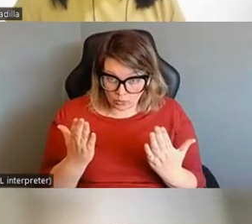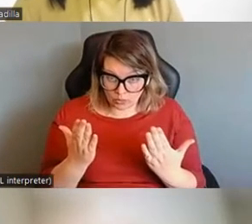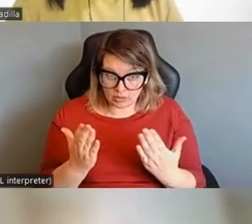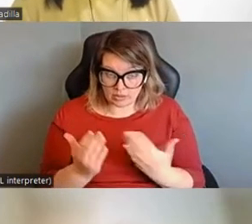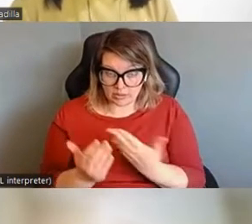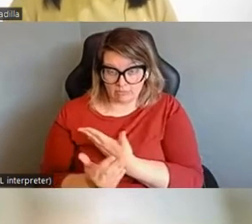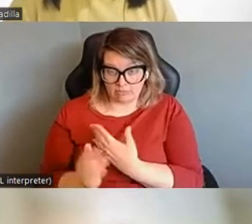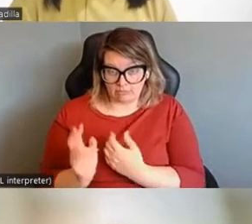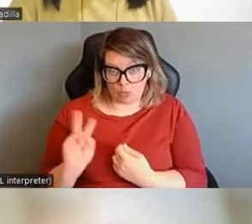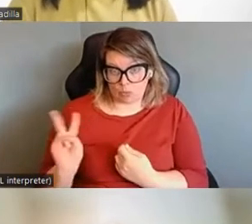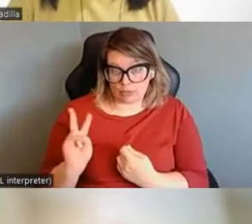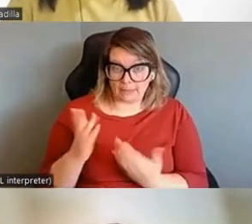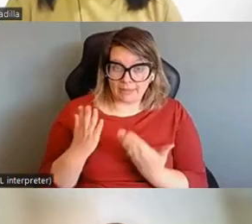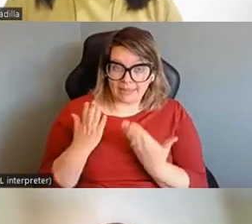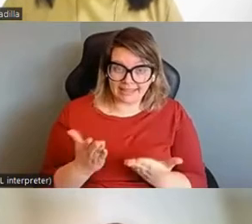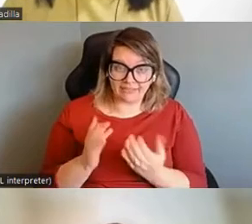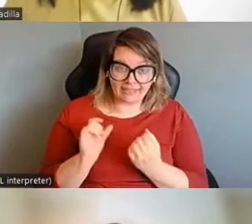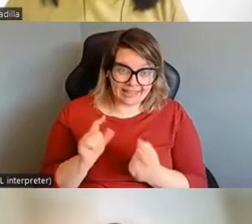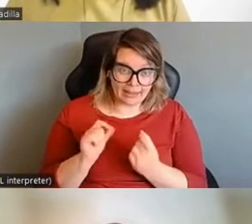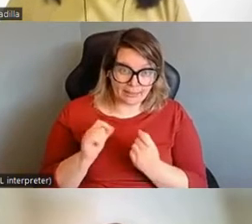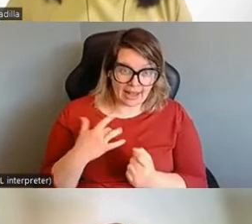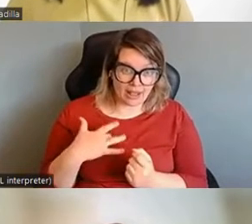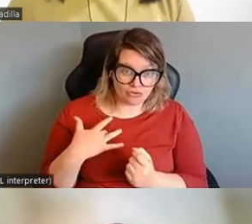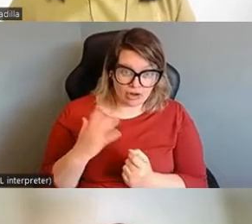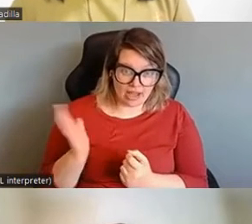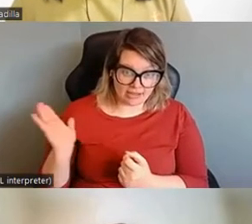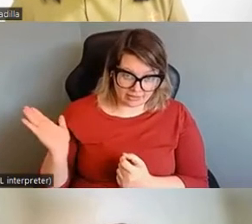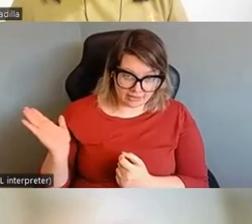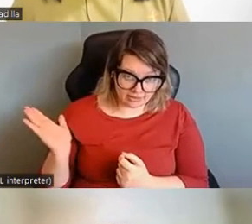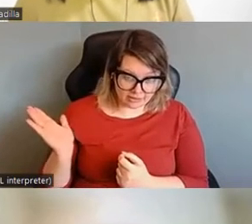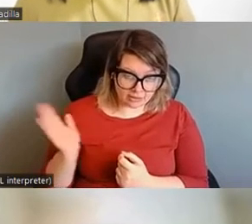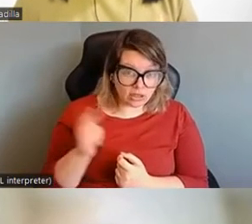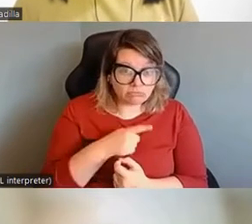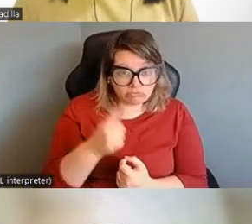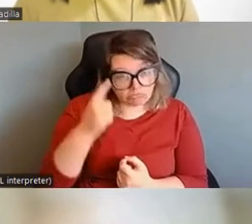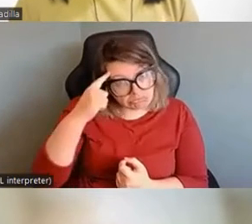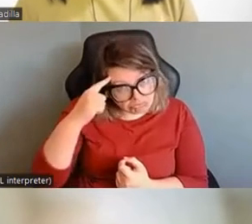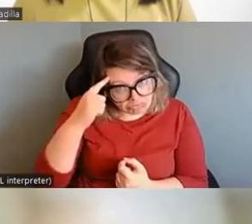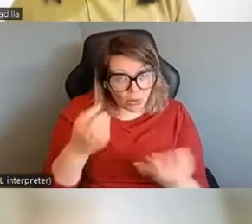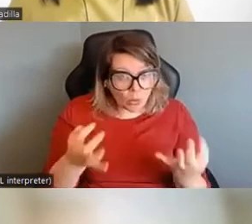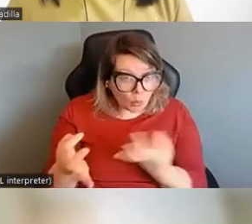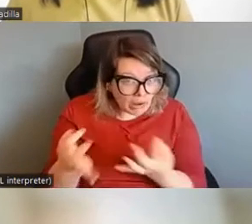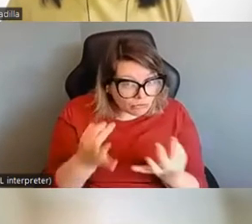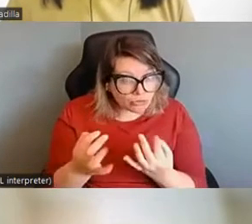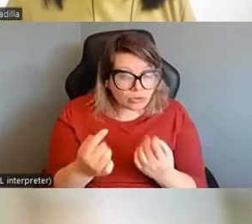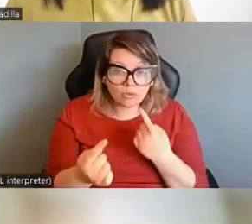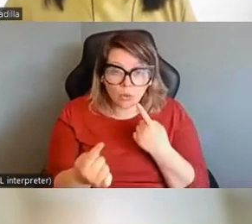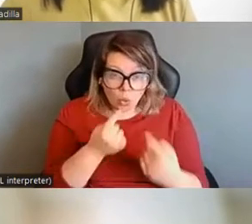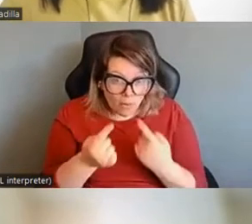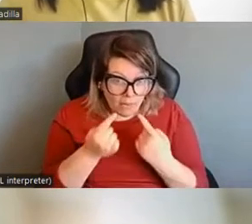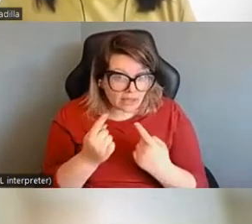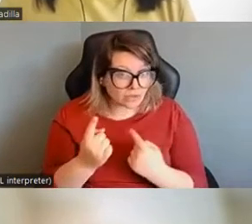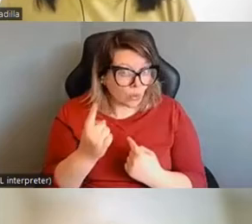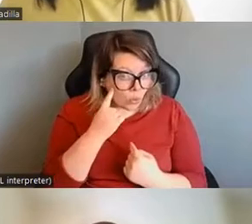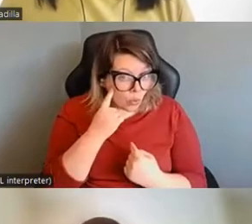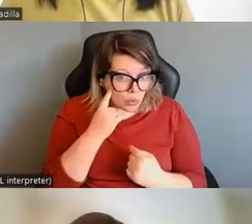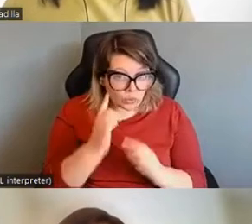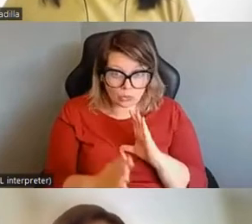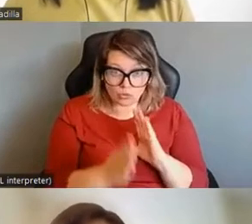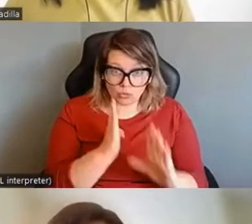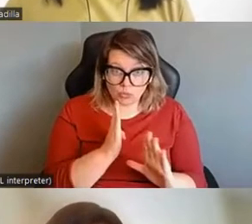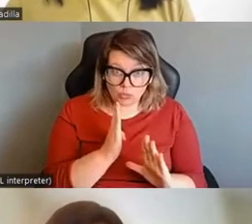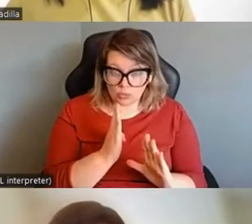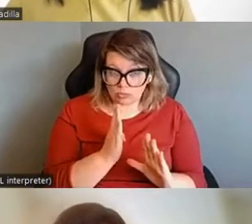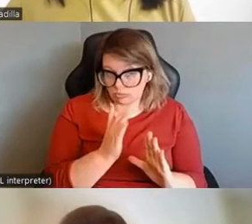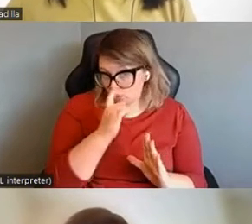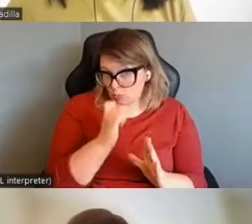Nancy and I left our email addresses in here. So if you have any questions or comments or thoughts that you want to share with us directly, or